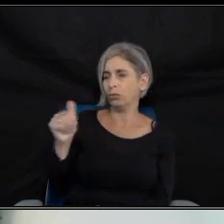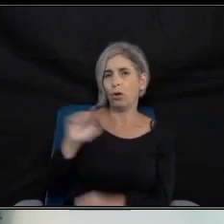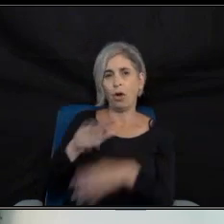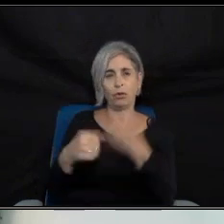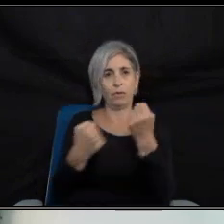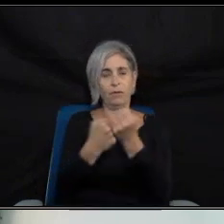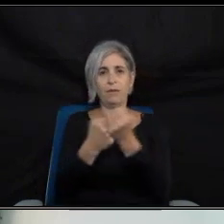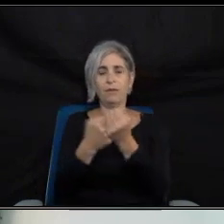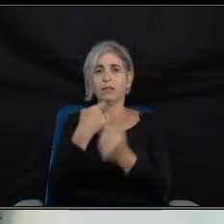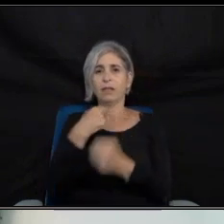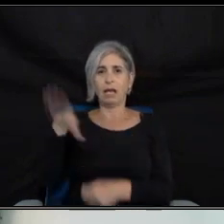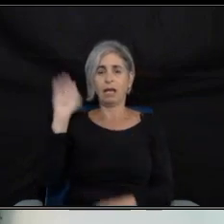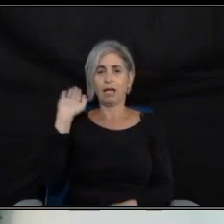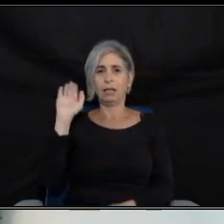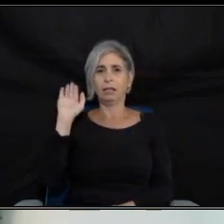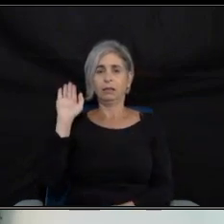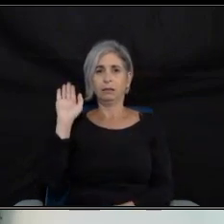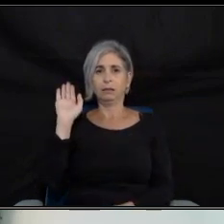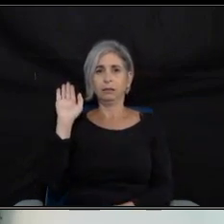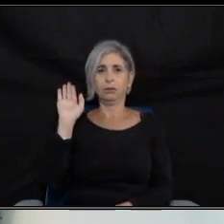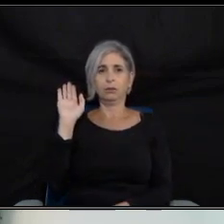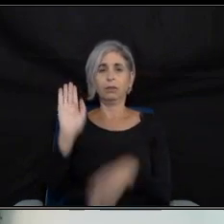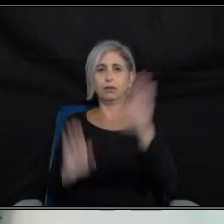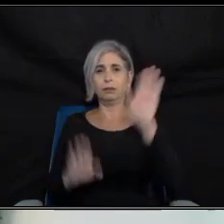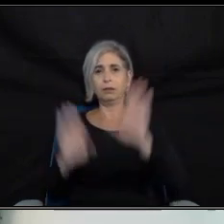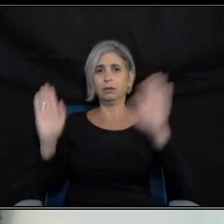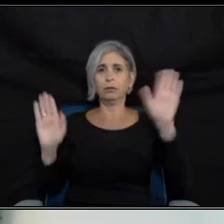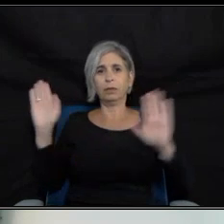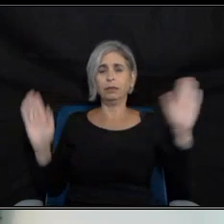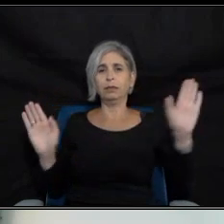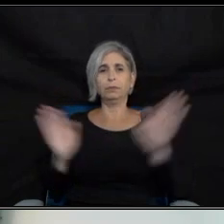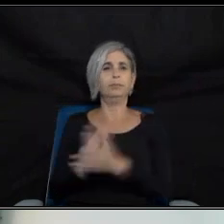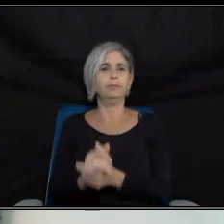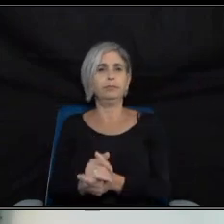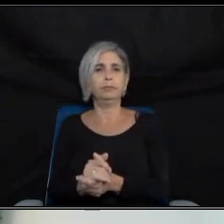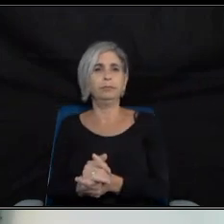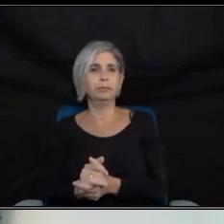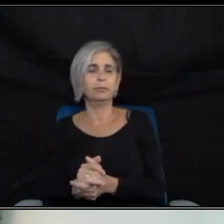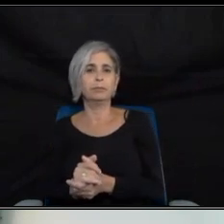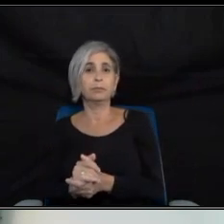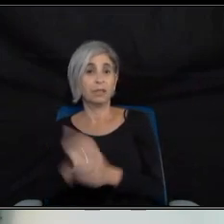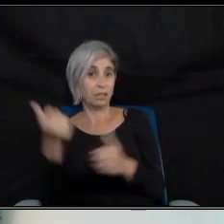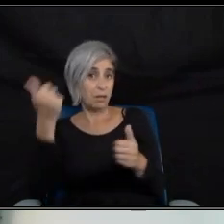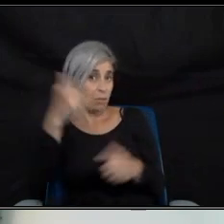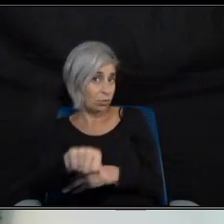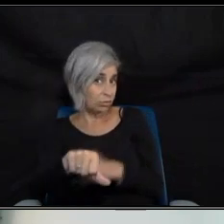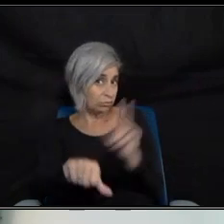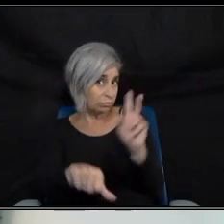All those in favor state so by saying aye. Aye. Aye. Aye. Any opposed?